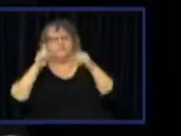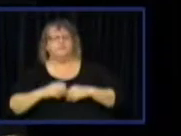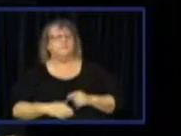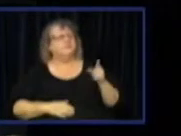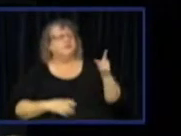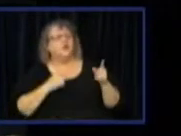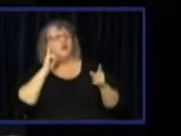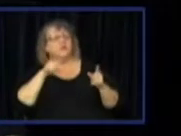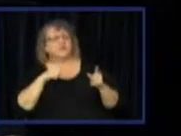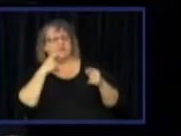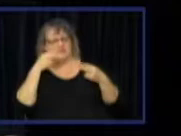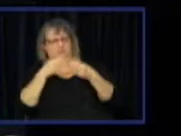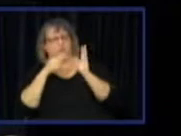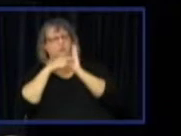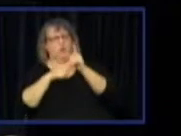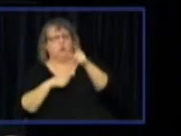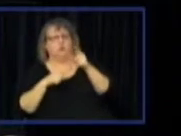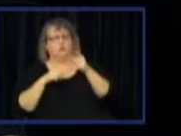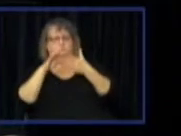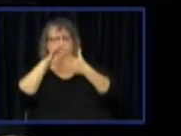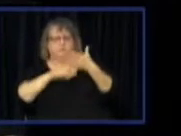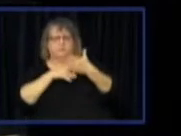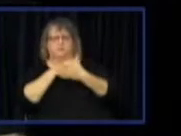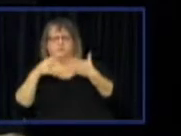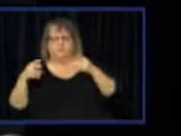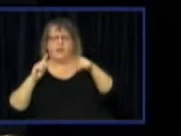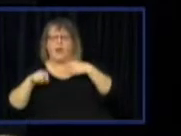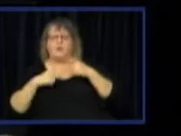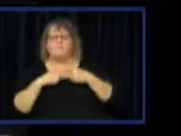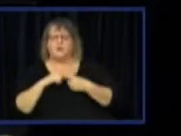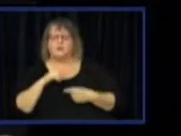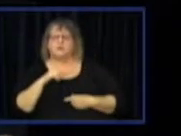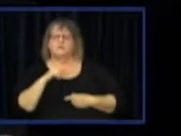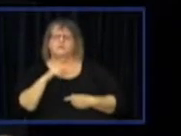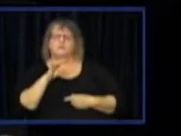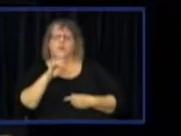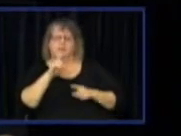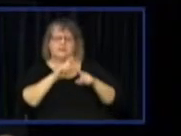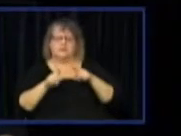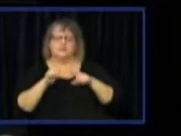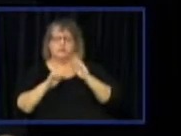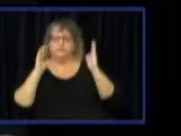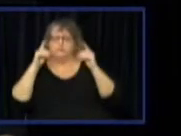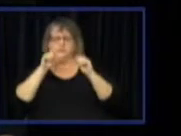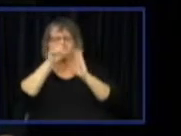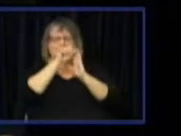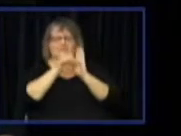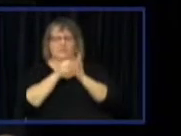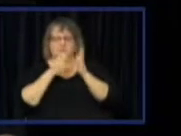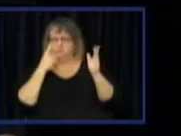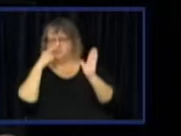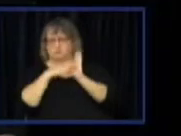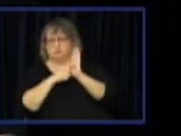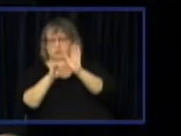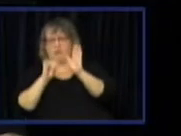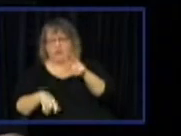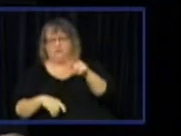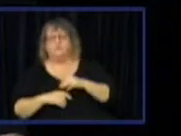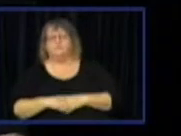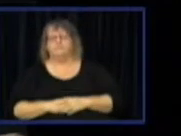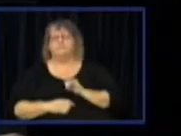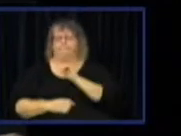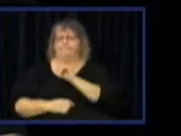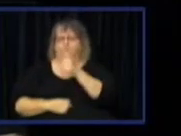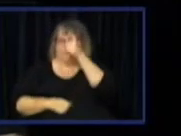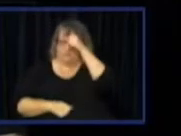you brought a slide today that has a graph on it that looks at differences statewide. If we could see that slide. Yeah, thanks.